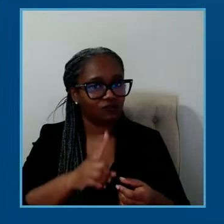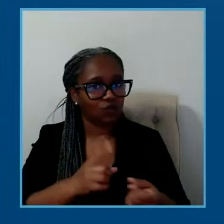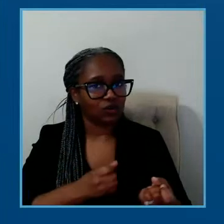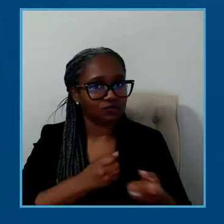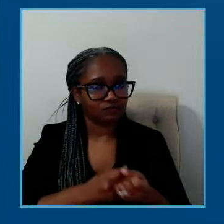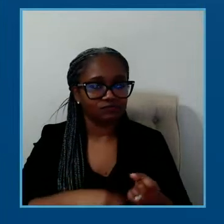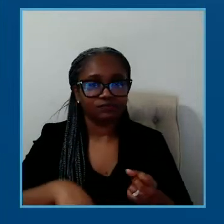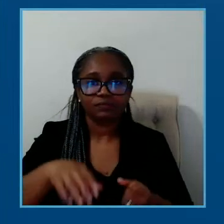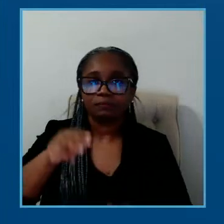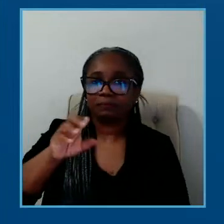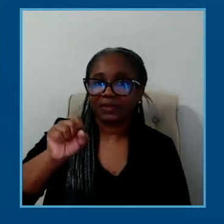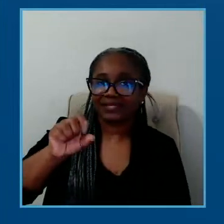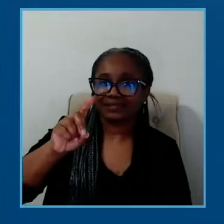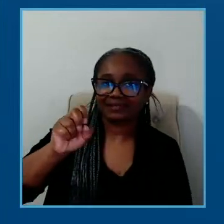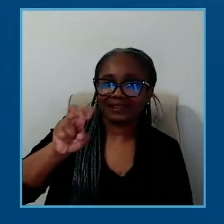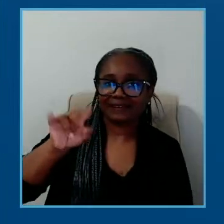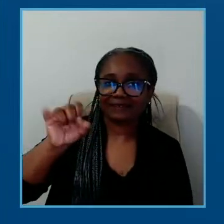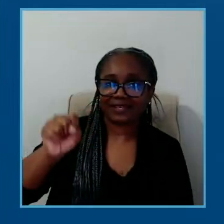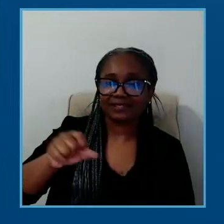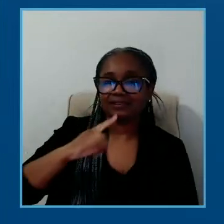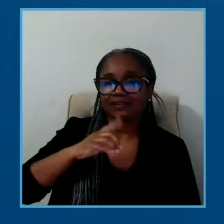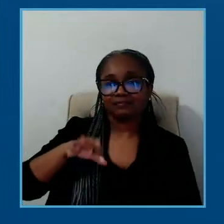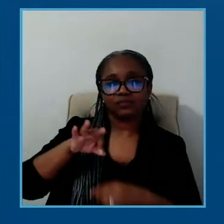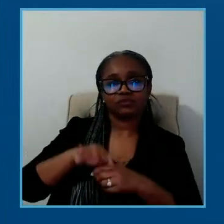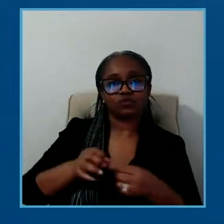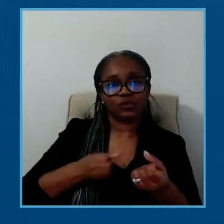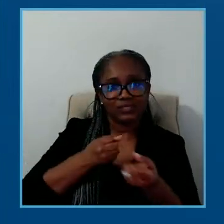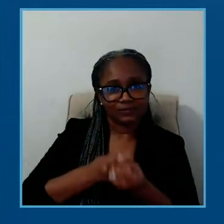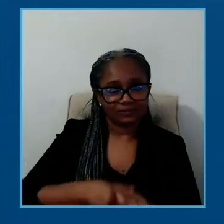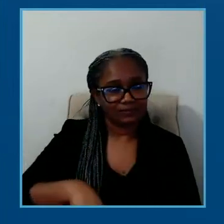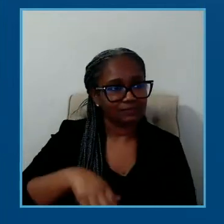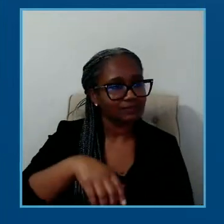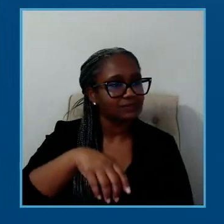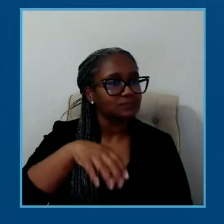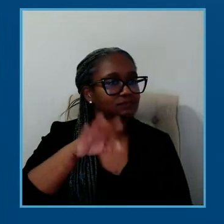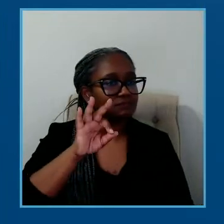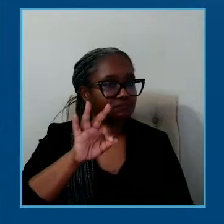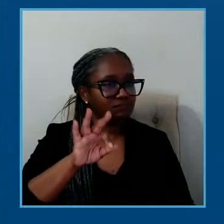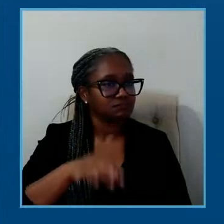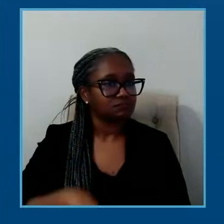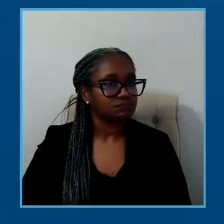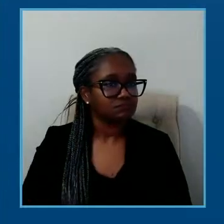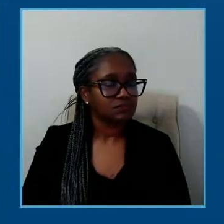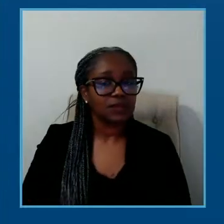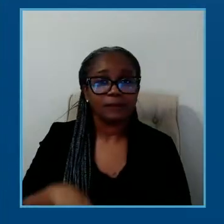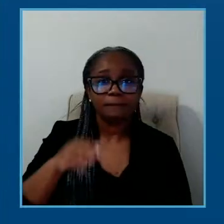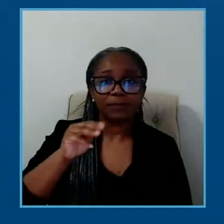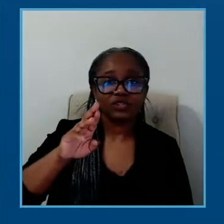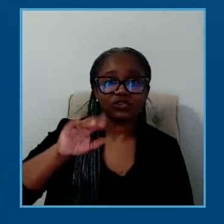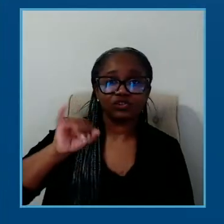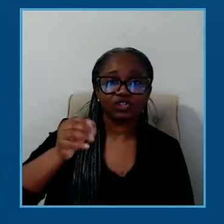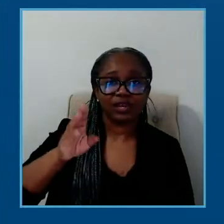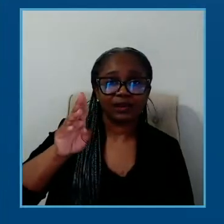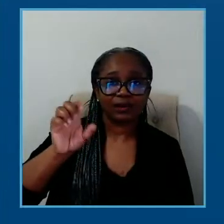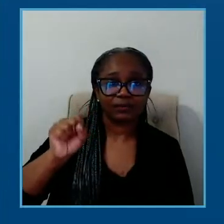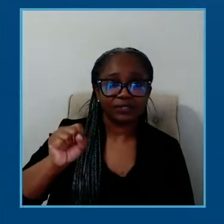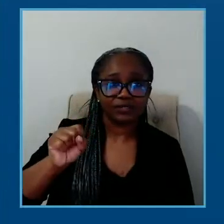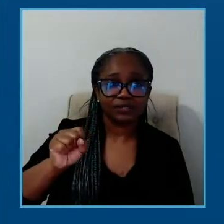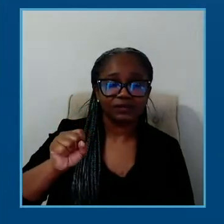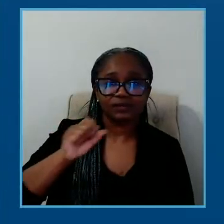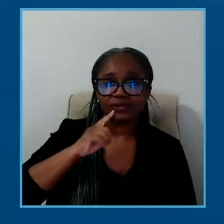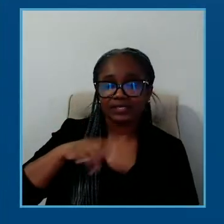Ms. Davis? Aye. Votes for. Mr. Jacobs?